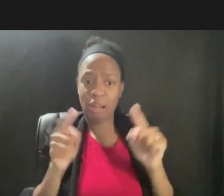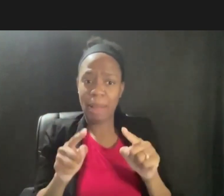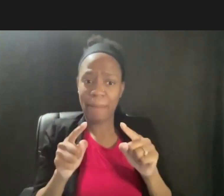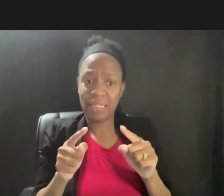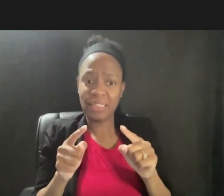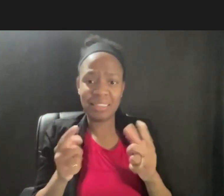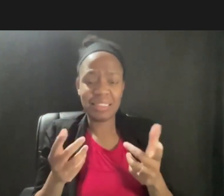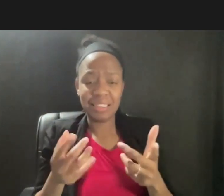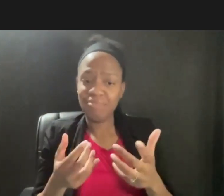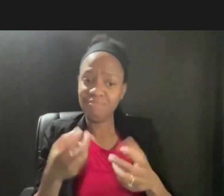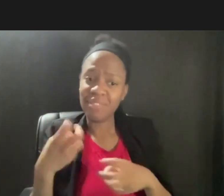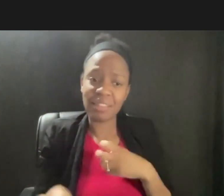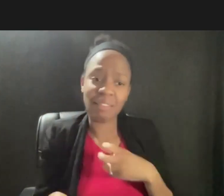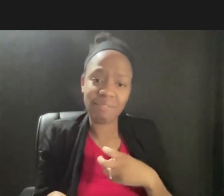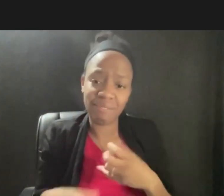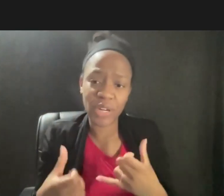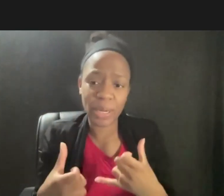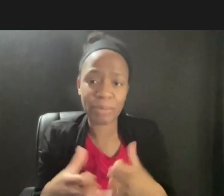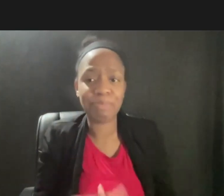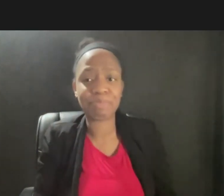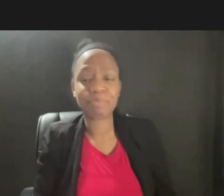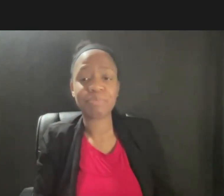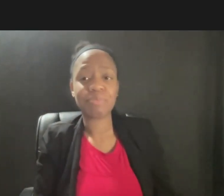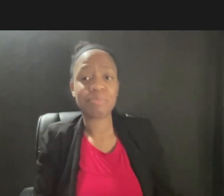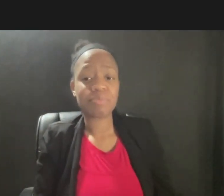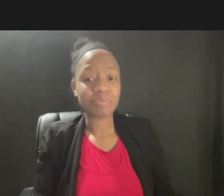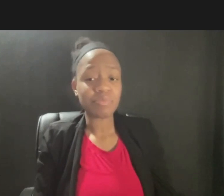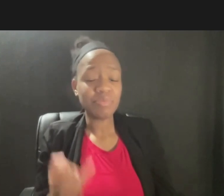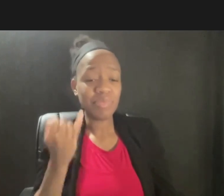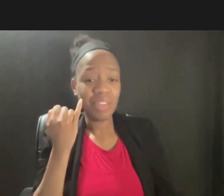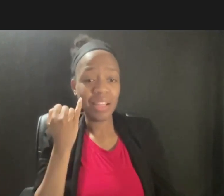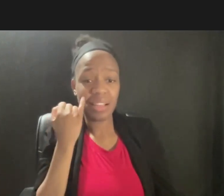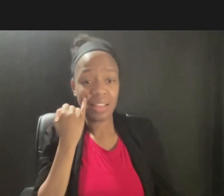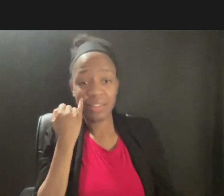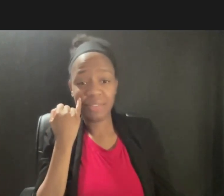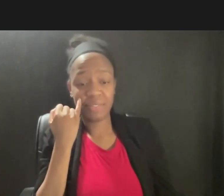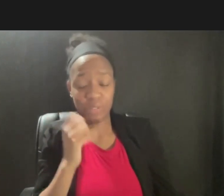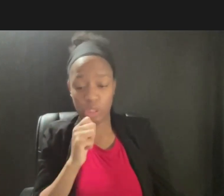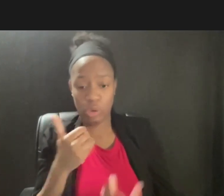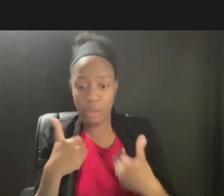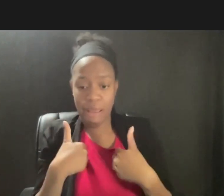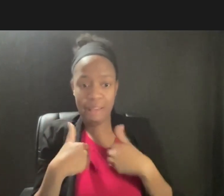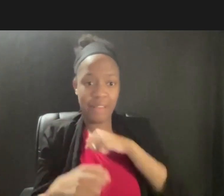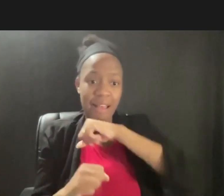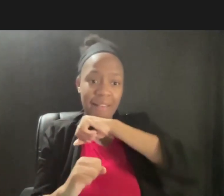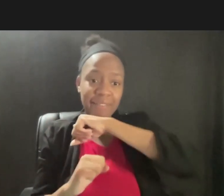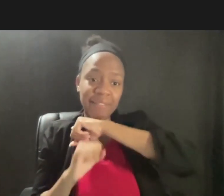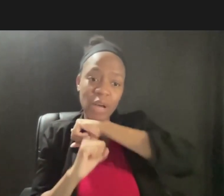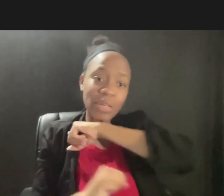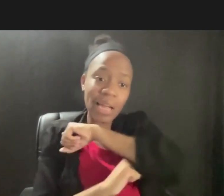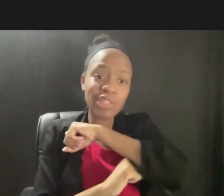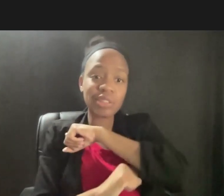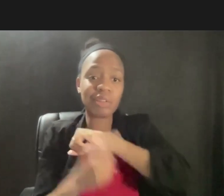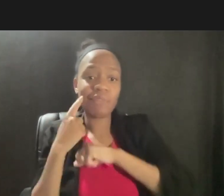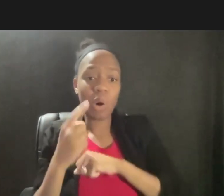things are tough. And if you don't have the foundation of home and food, it